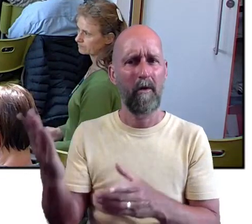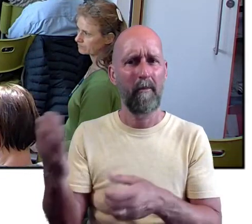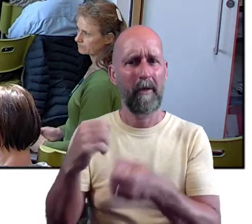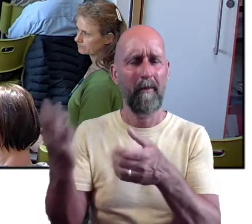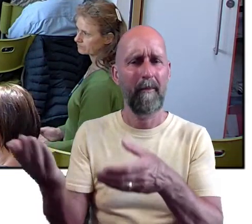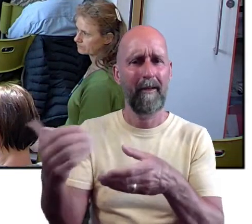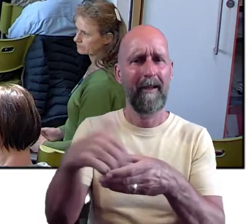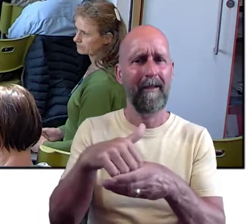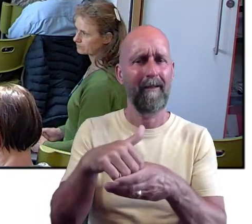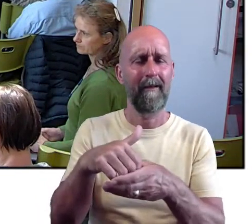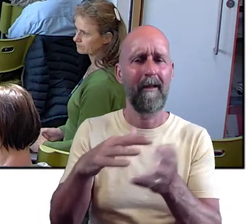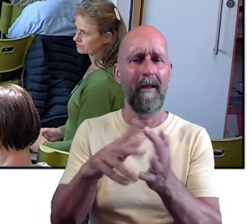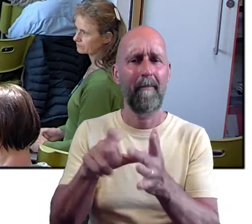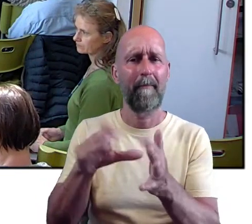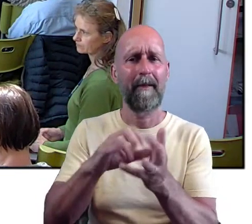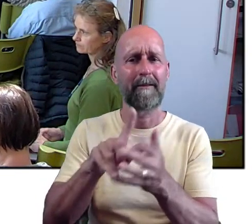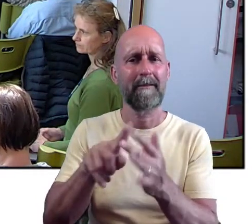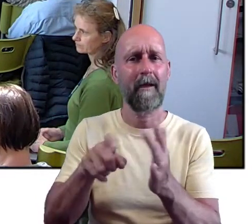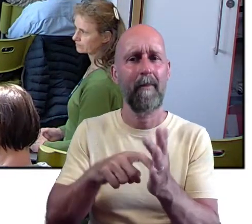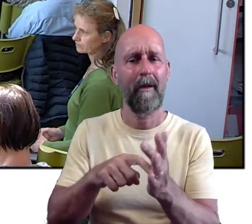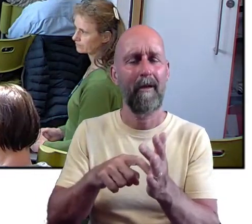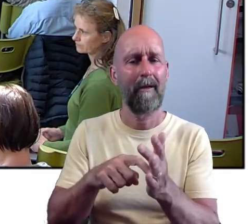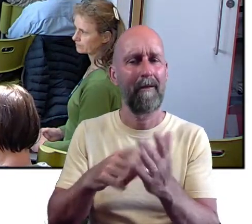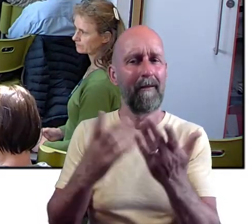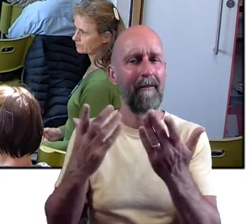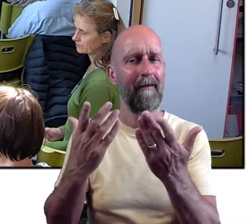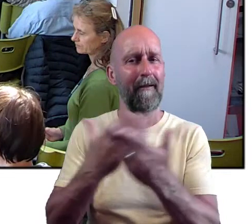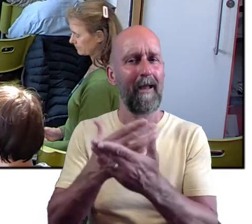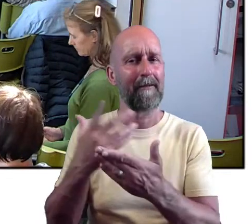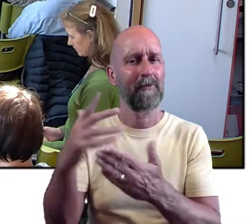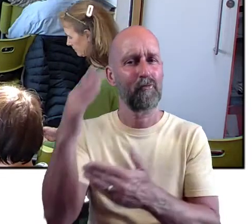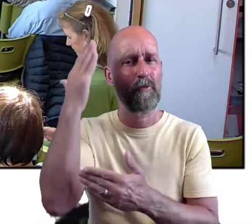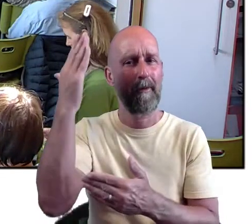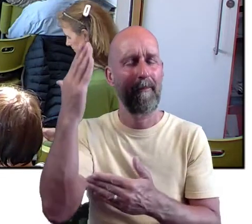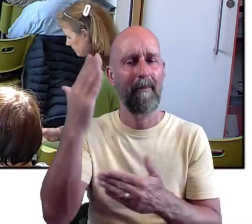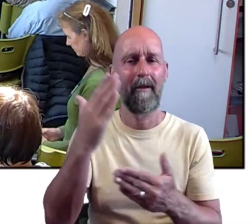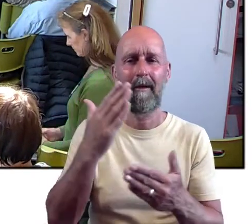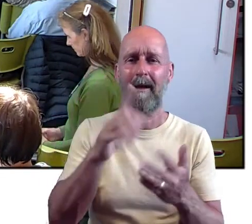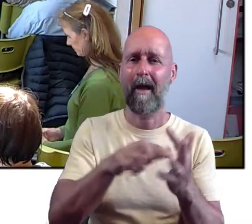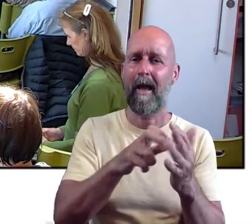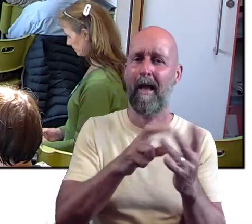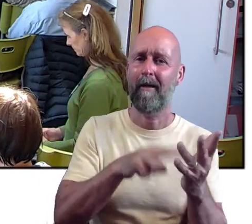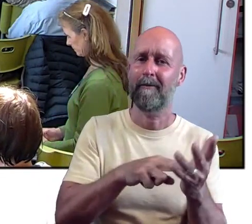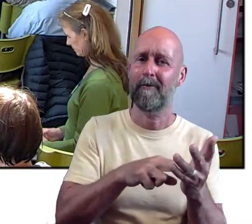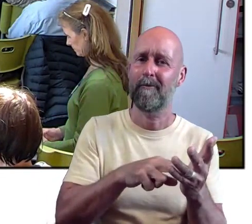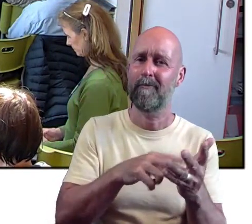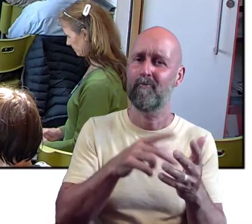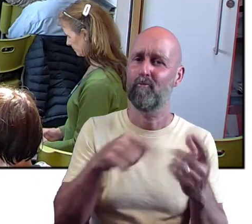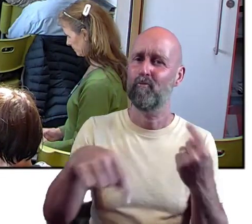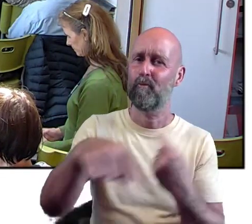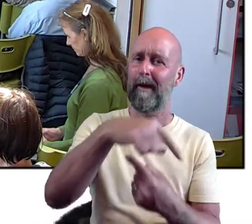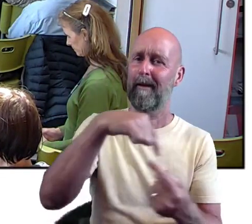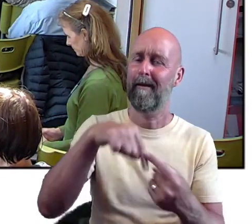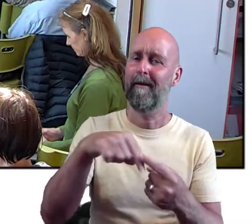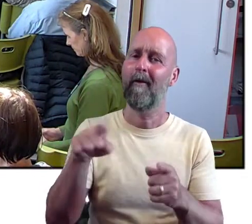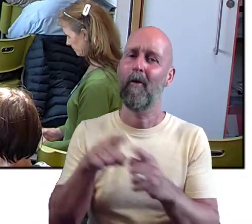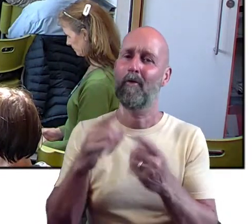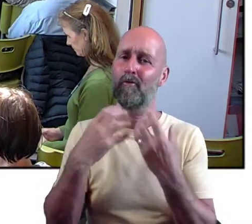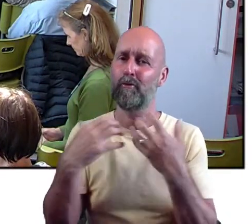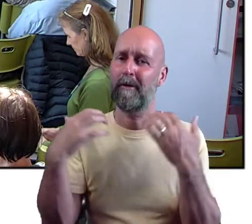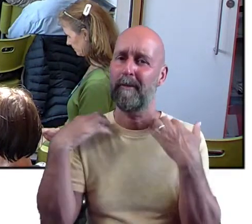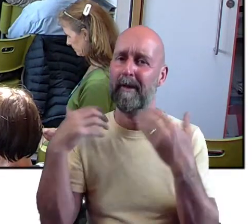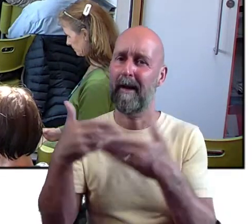Night's Dream. So it was a crossover of the language of Elden Ring, which I think is quite magical, and Shakespearean language, which I don't